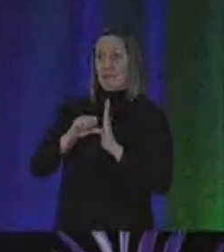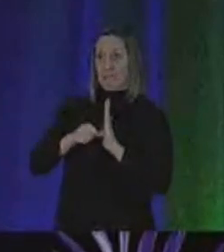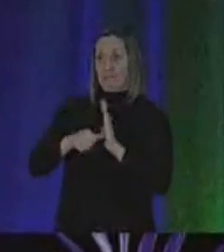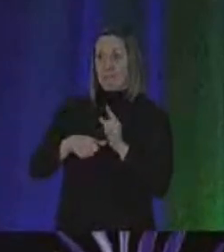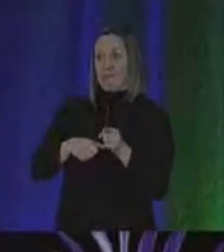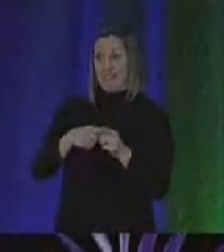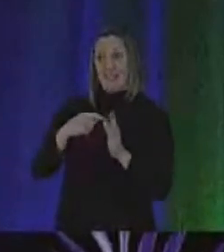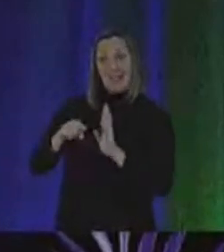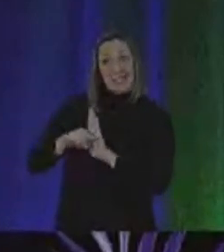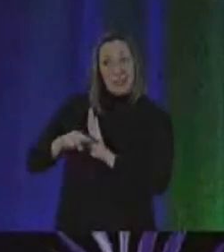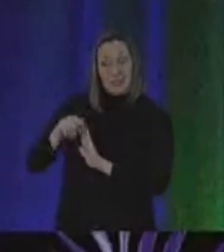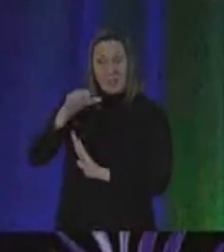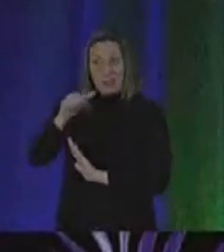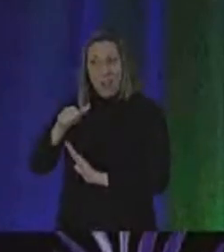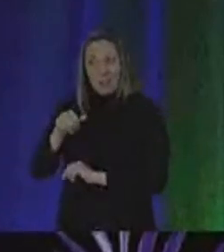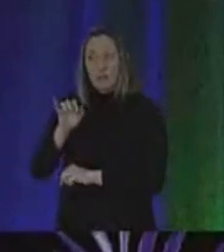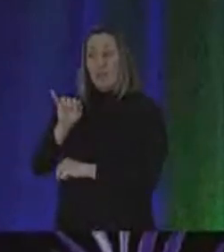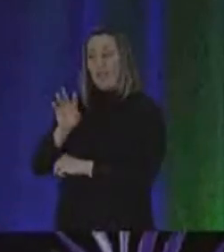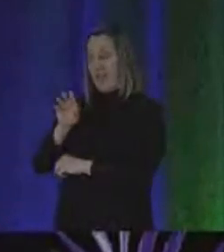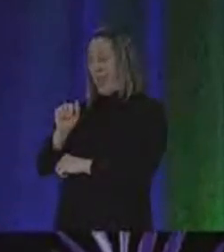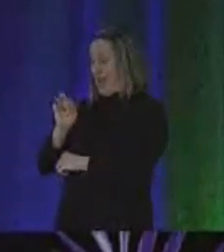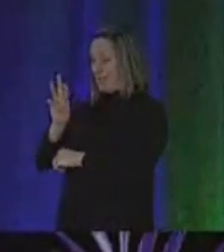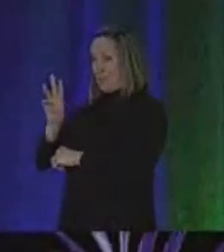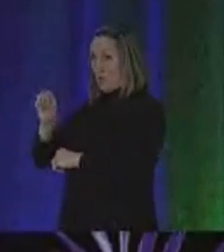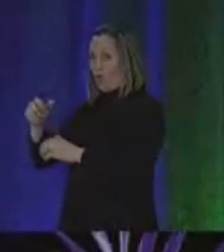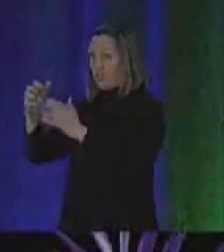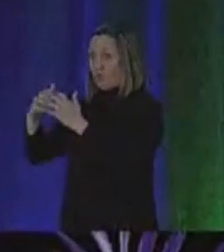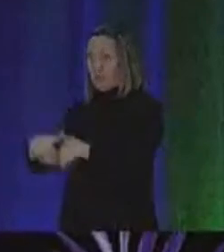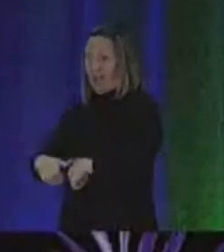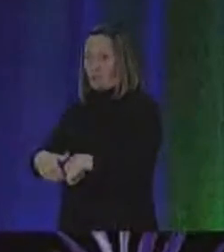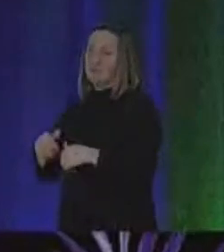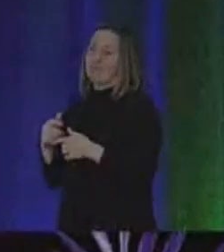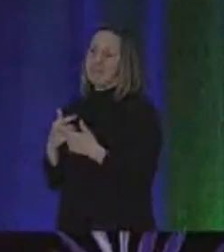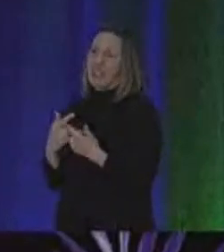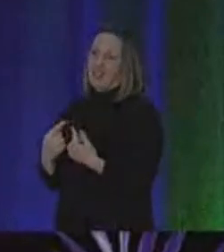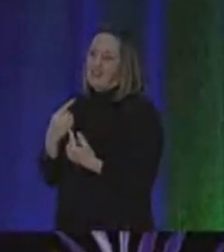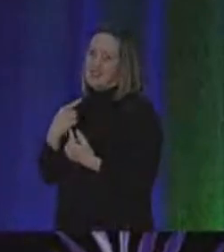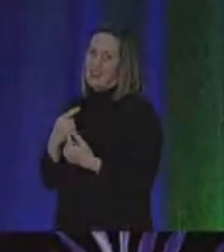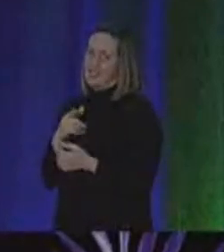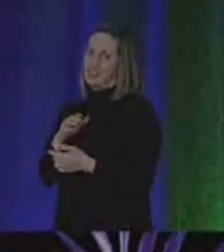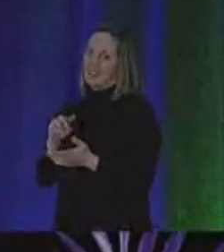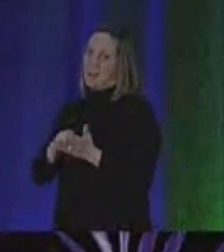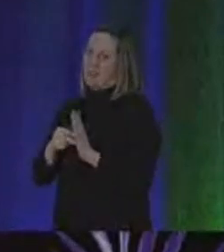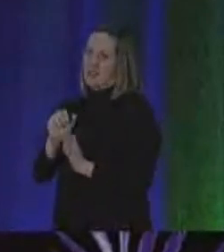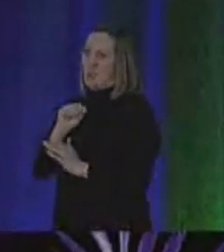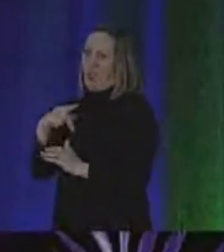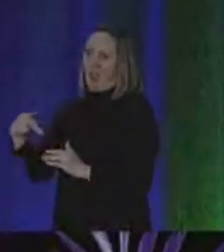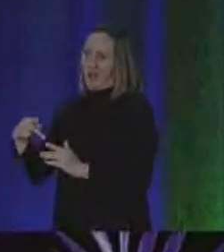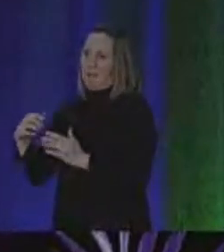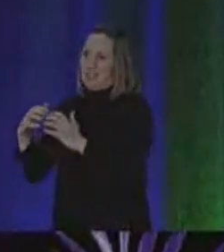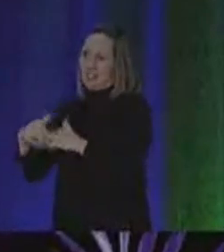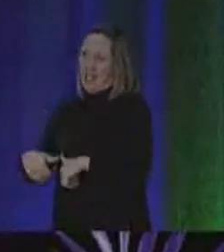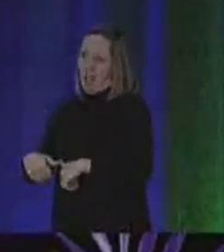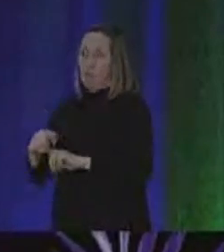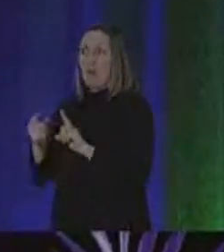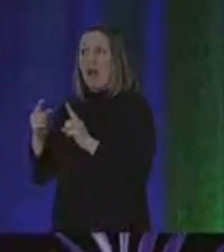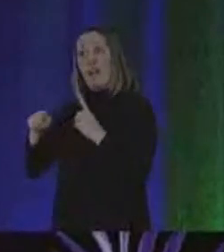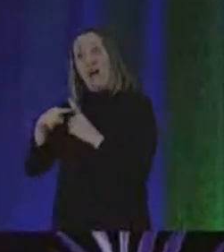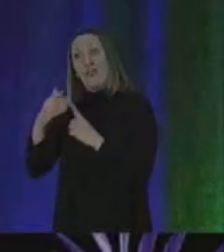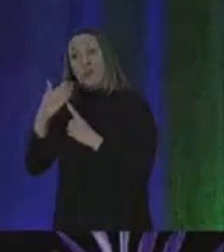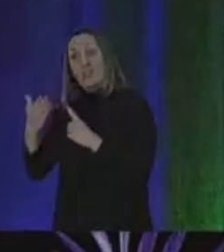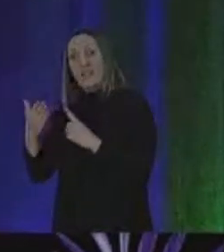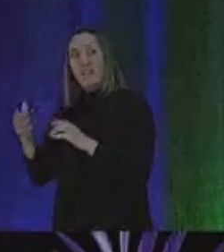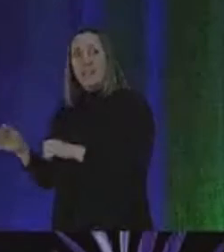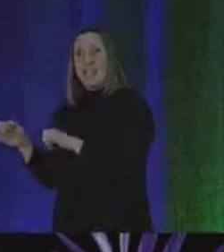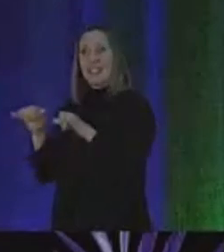If AWS goes down, then yeah, it kind of sucks because your app is down. The good thing is, like, so is a